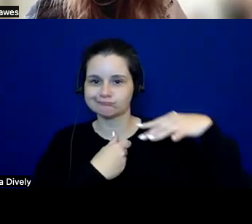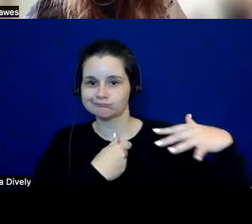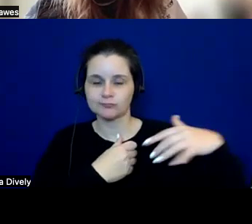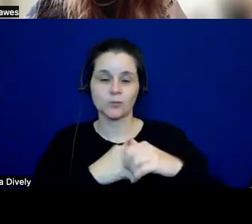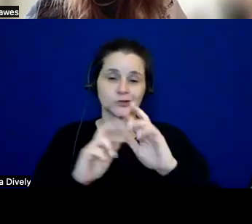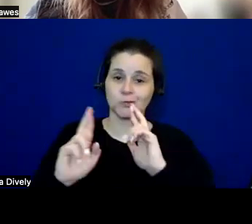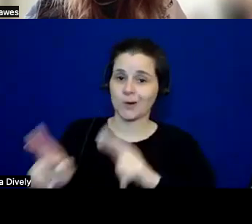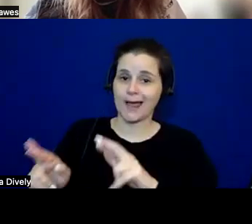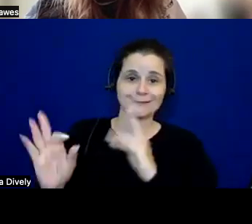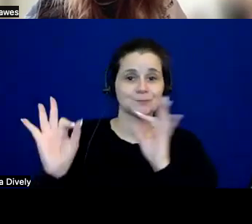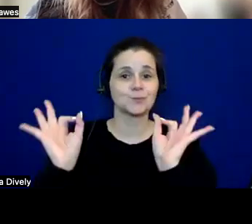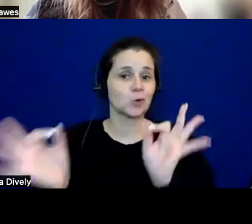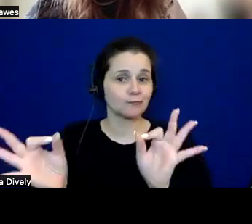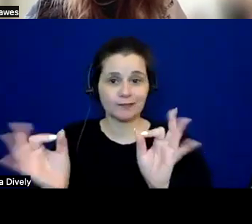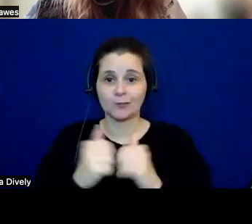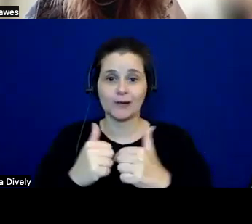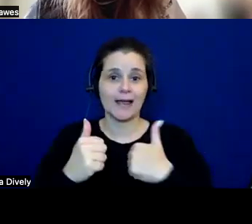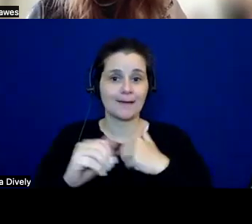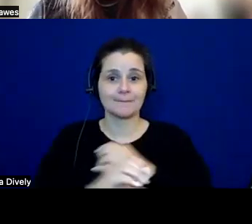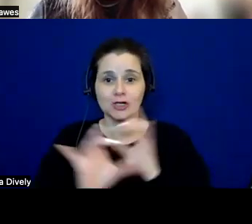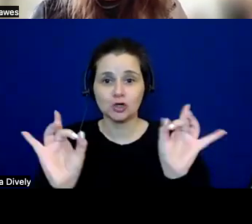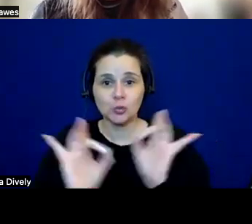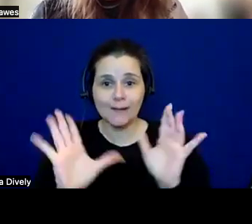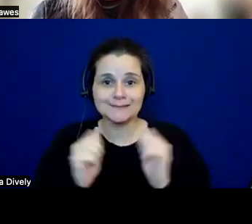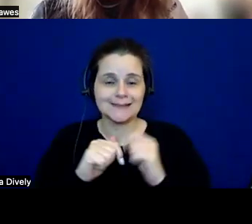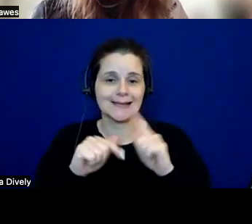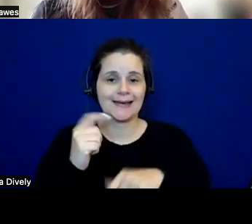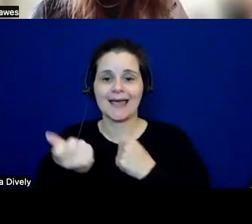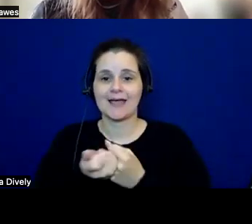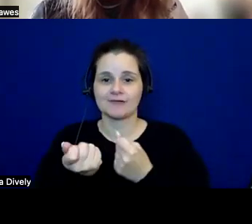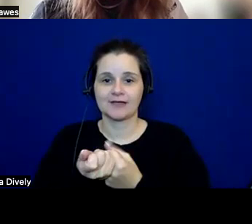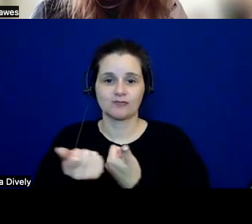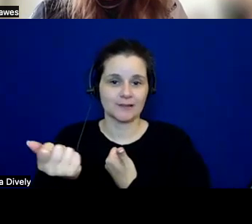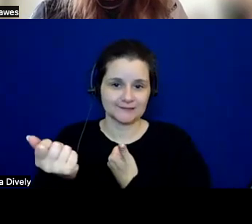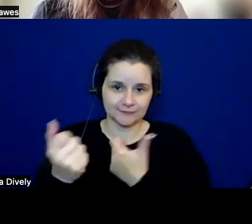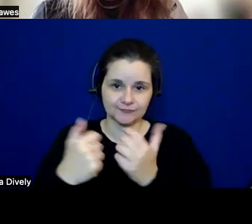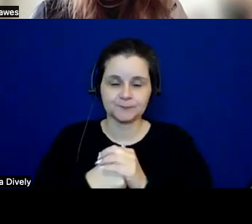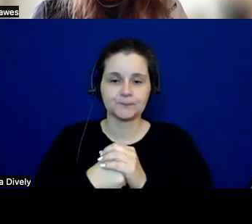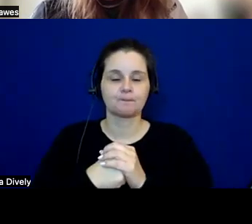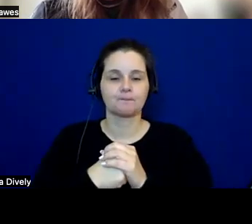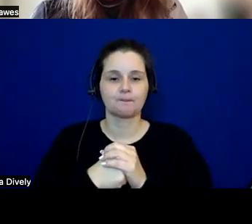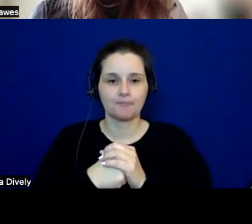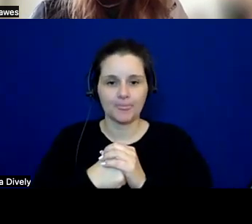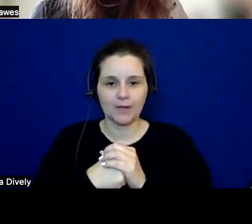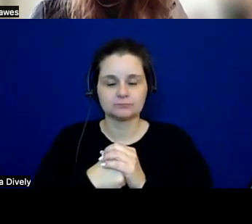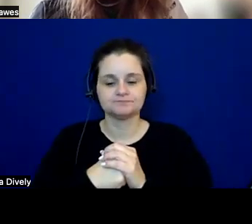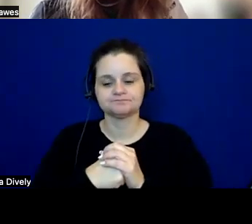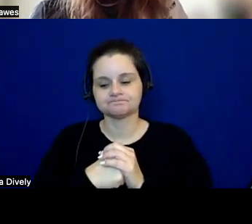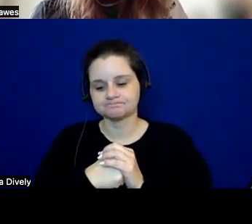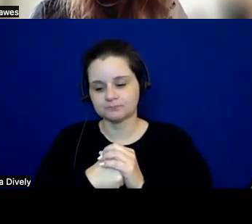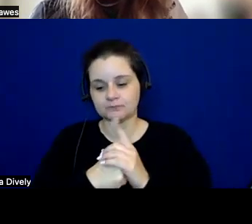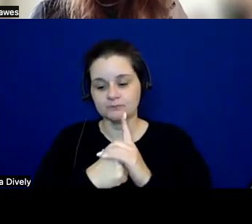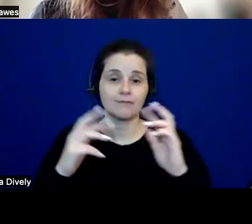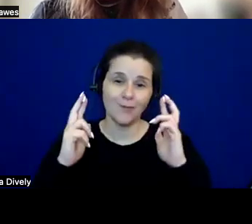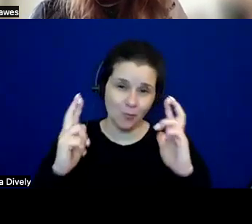just perfectly when I'm in a crisis and unable to advocate for myself, right? And I think I'm hopeful that